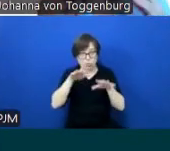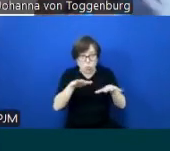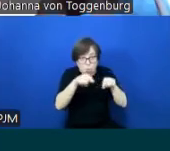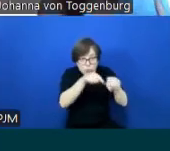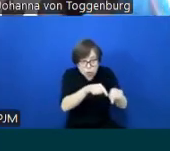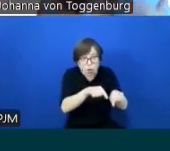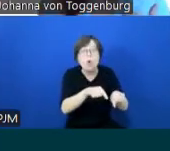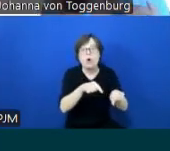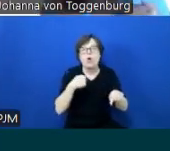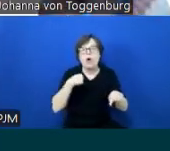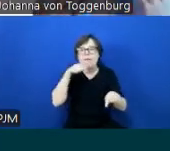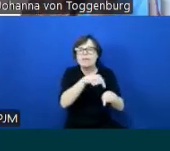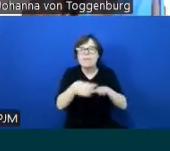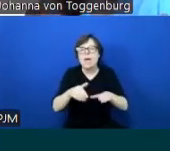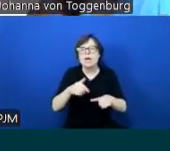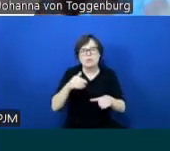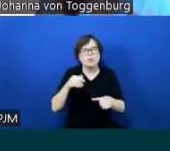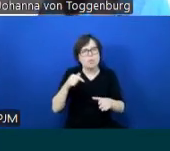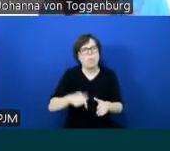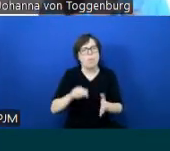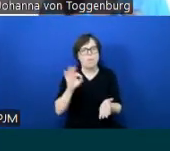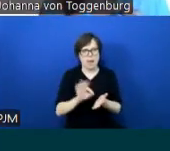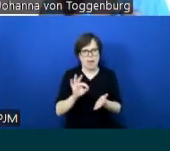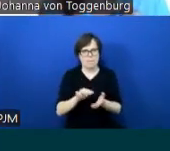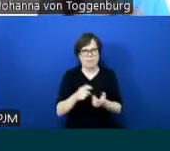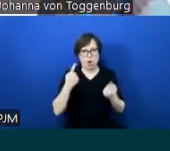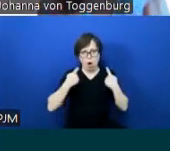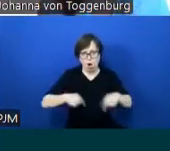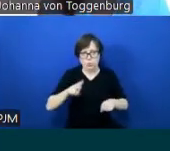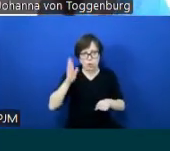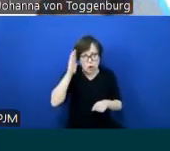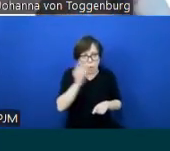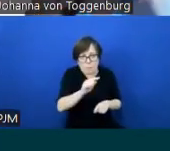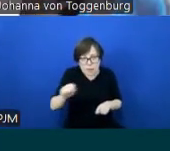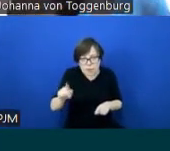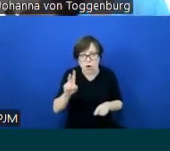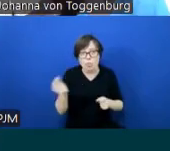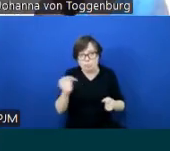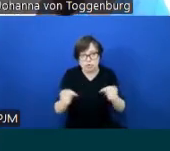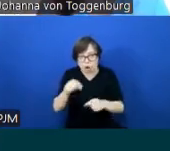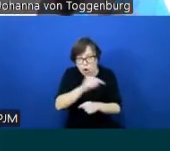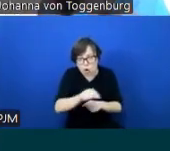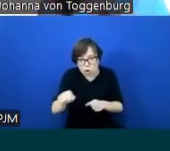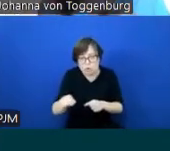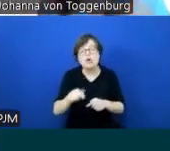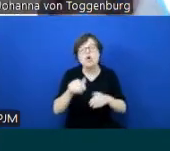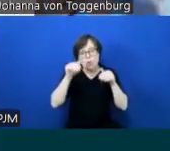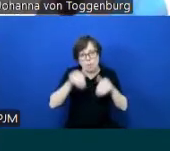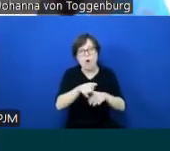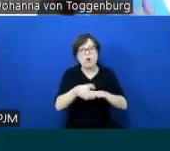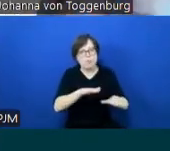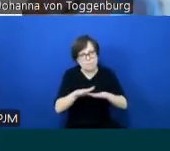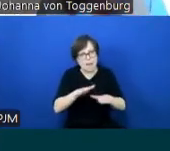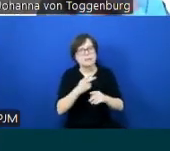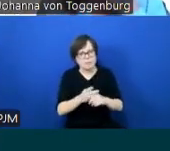a possibility for these people to get there without additional heat stress, to have a resting ability